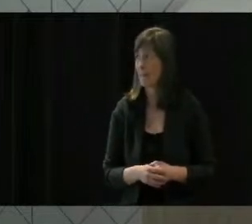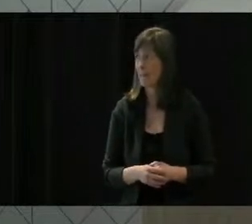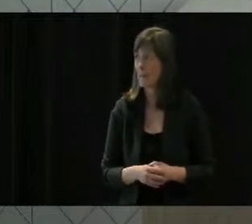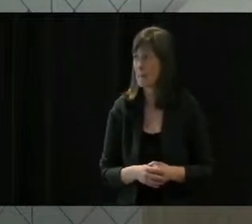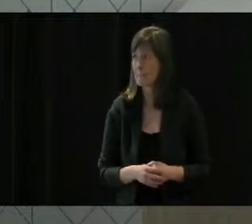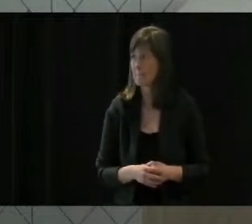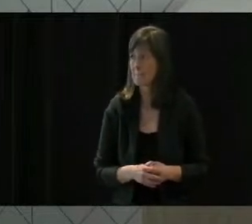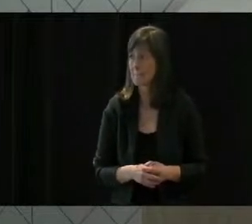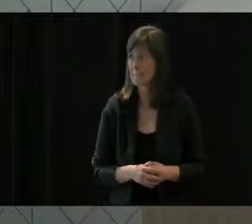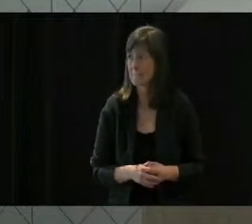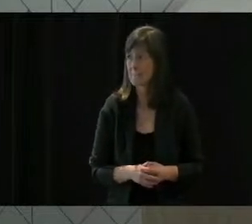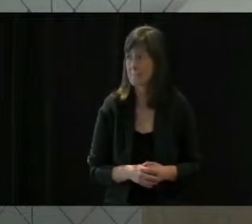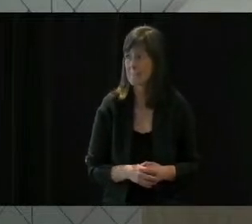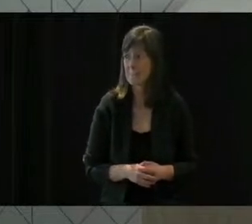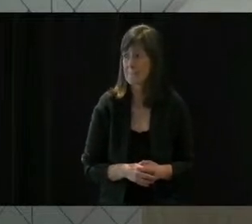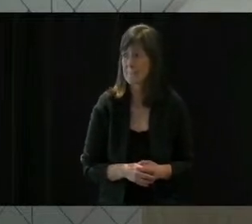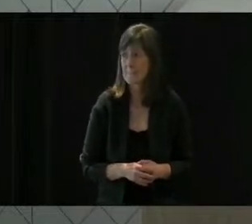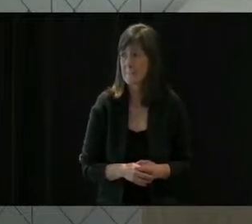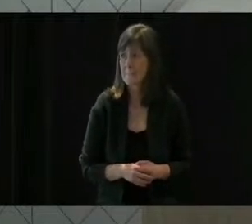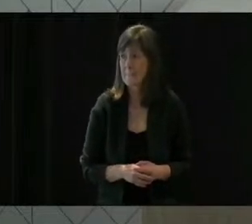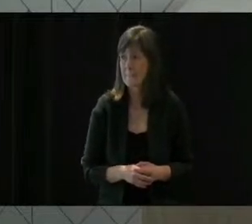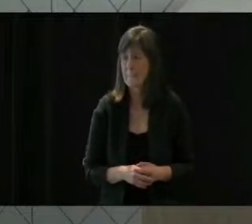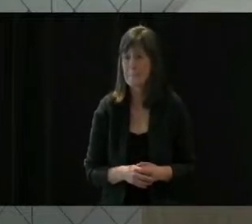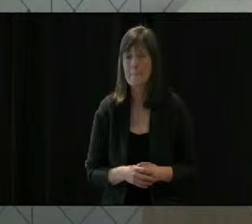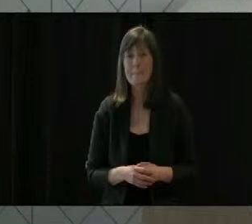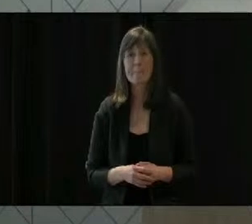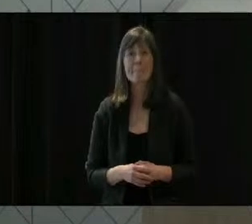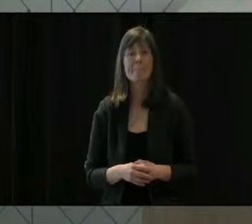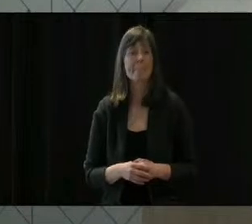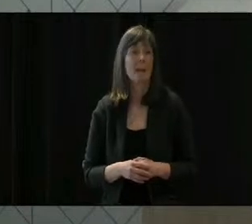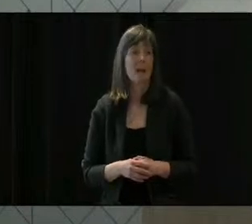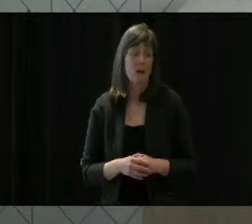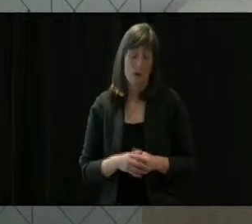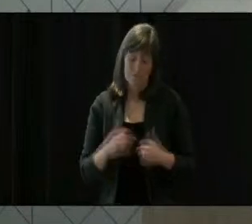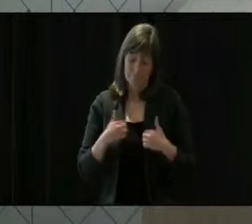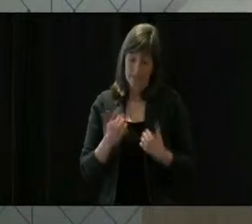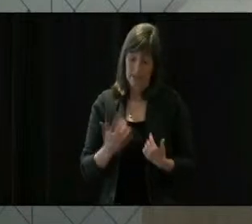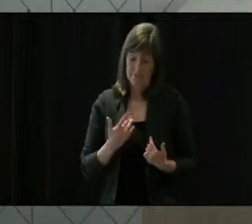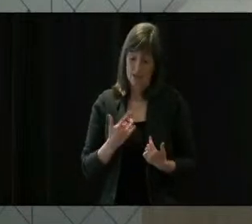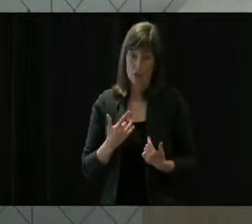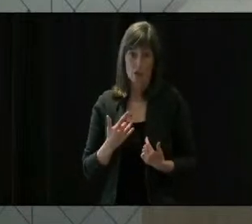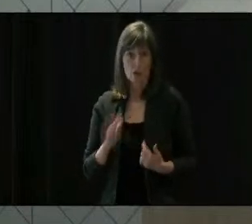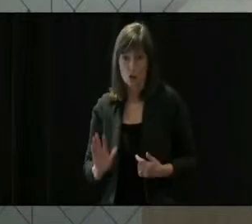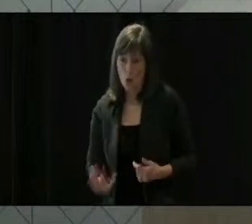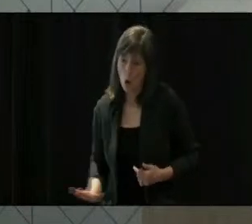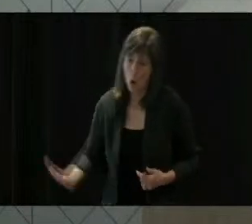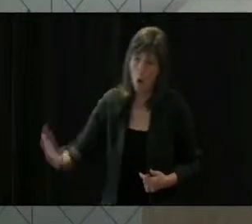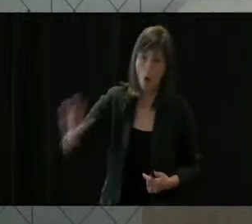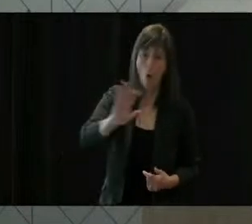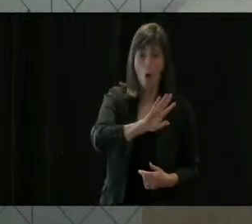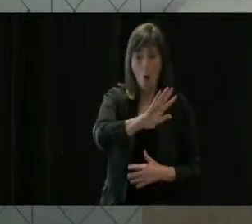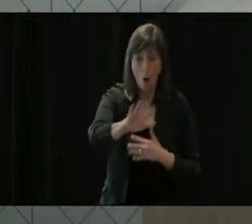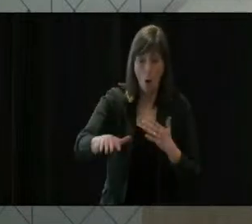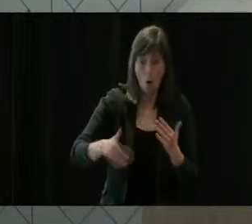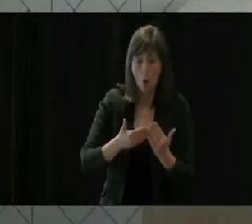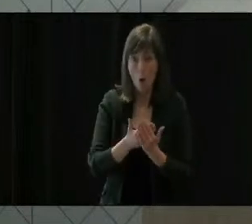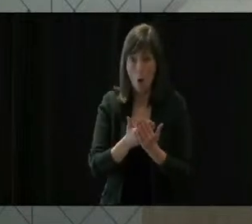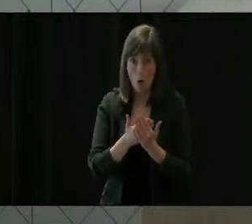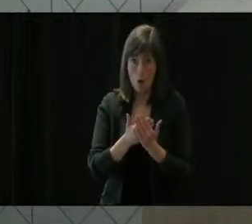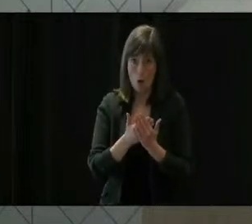Well, I think that we should have had across the board a deeper understanding